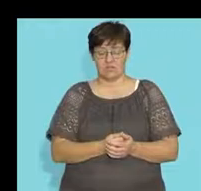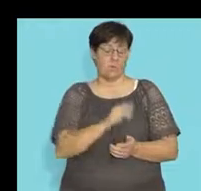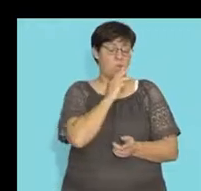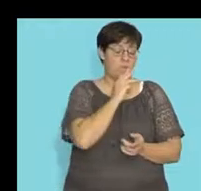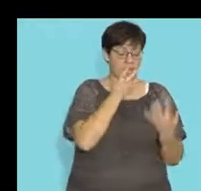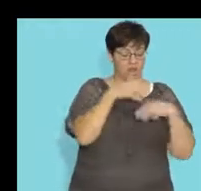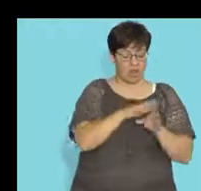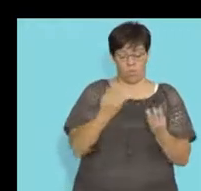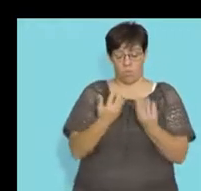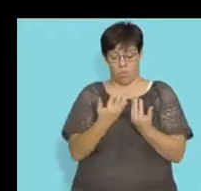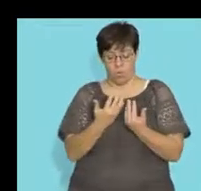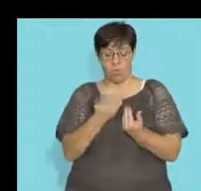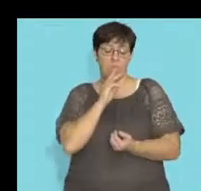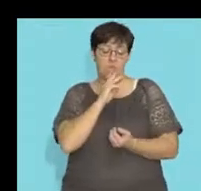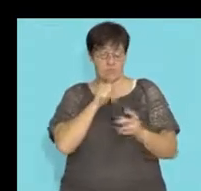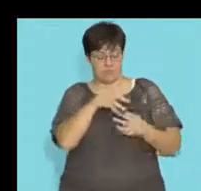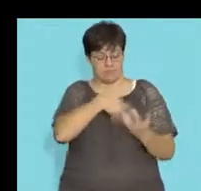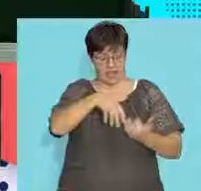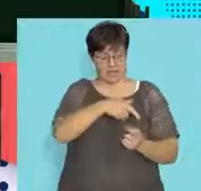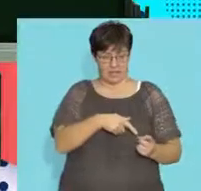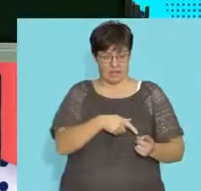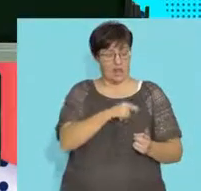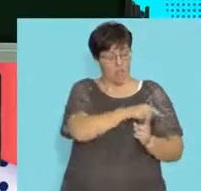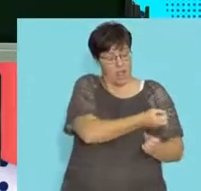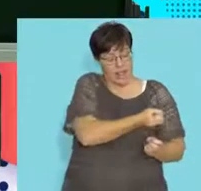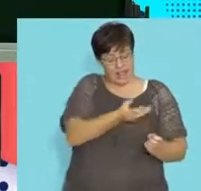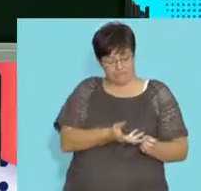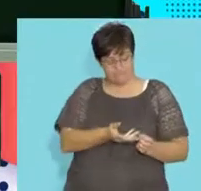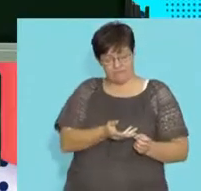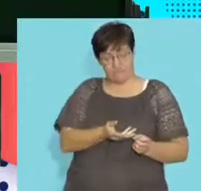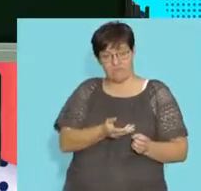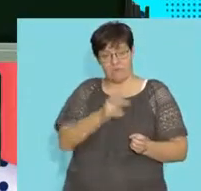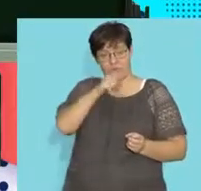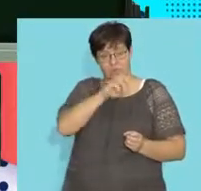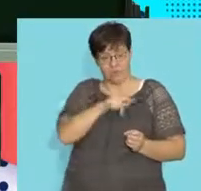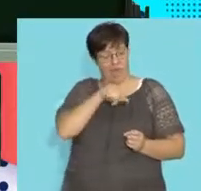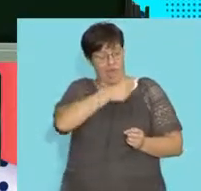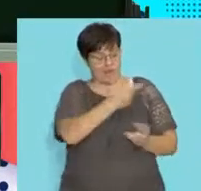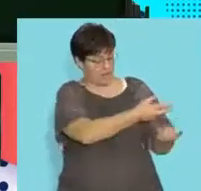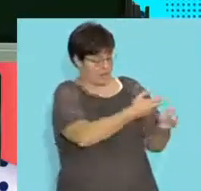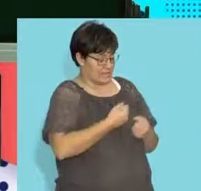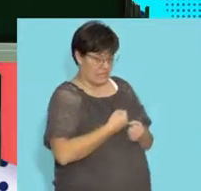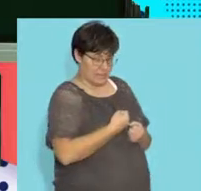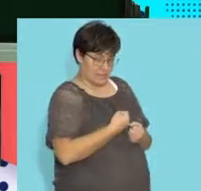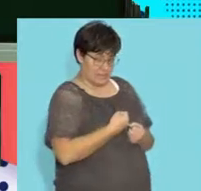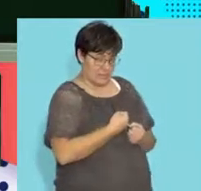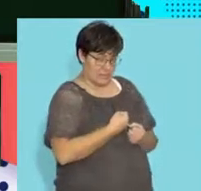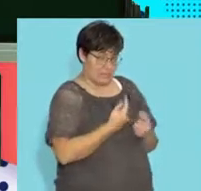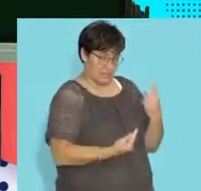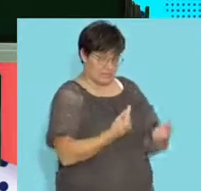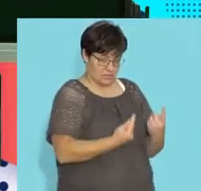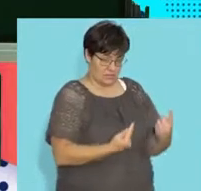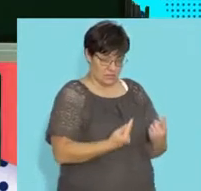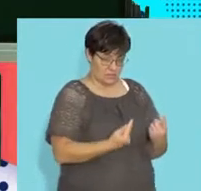have water reacting with water. We already said a bit earlier, the one water gives away the proton and the